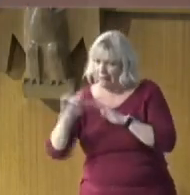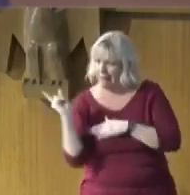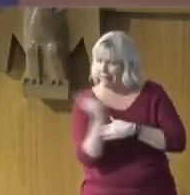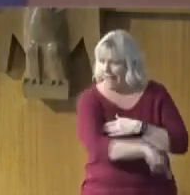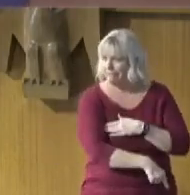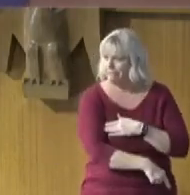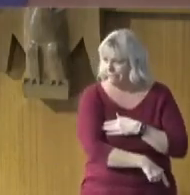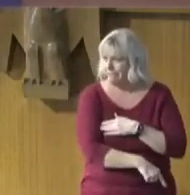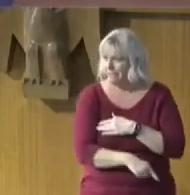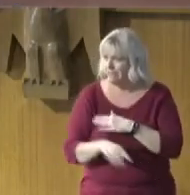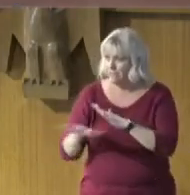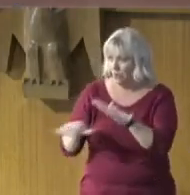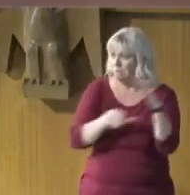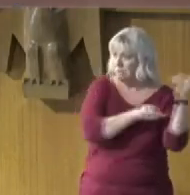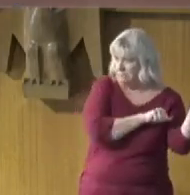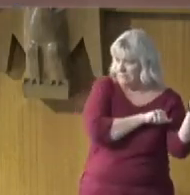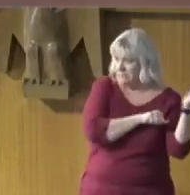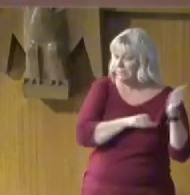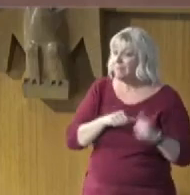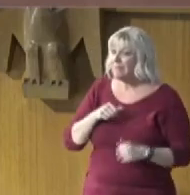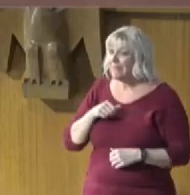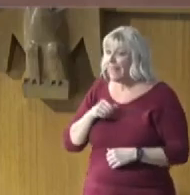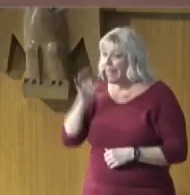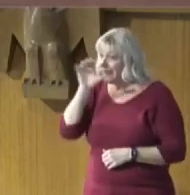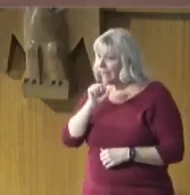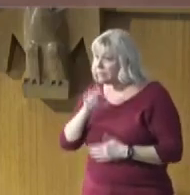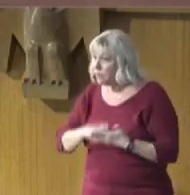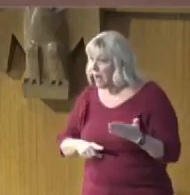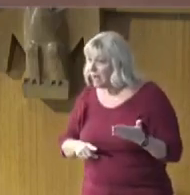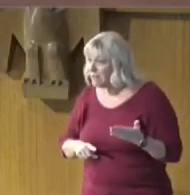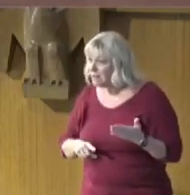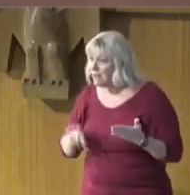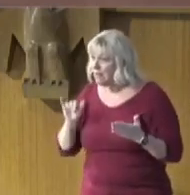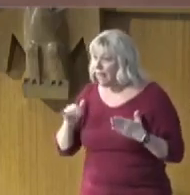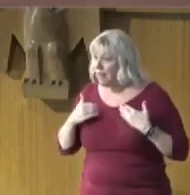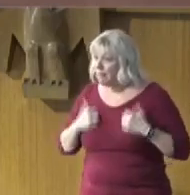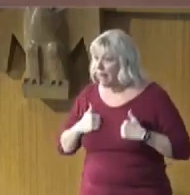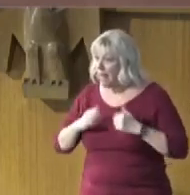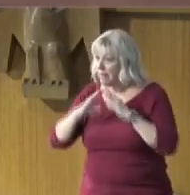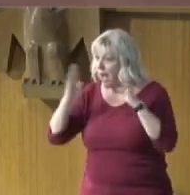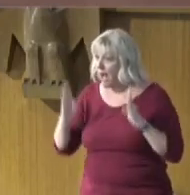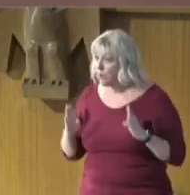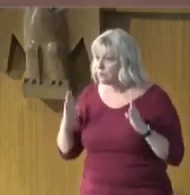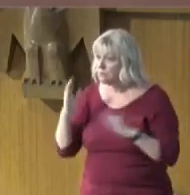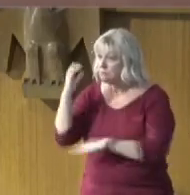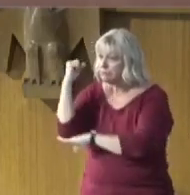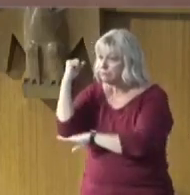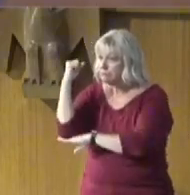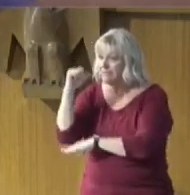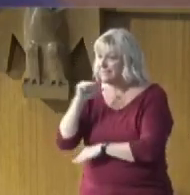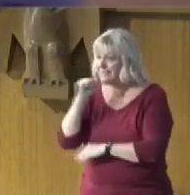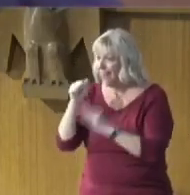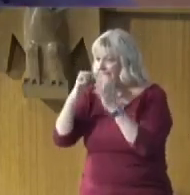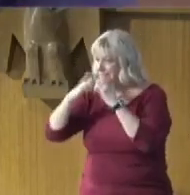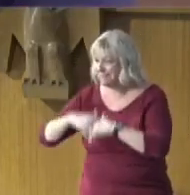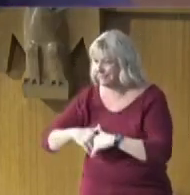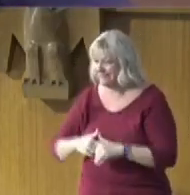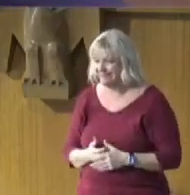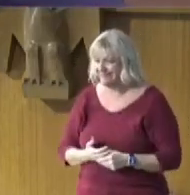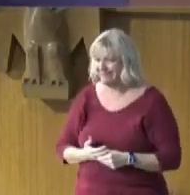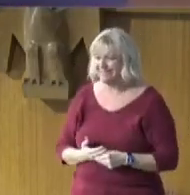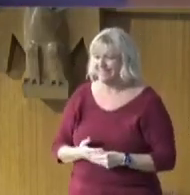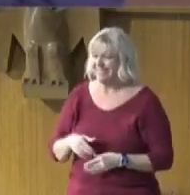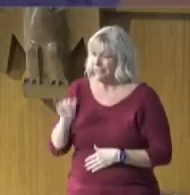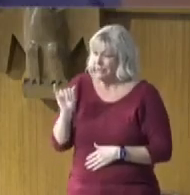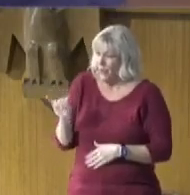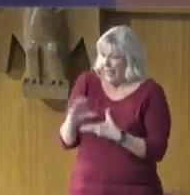the bathhouse, and wouldn't you believe it, the bathhouse didn't crumble. Now, this story